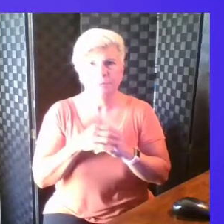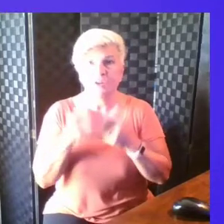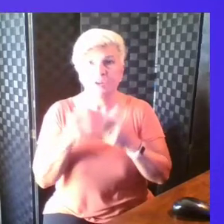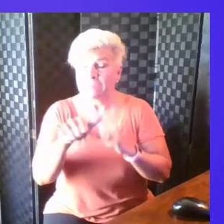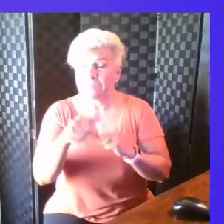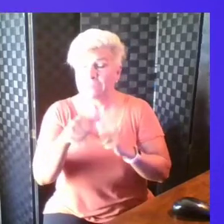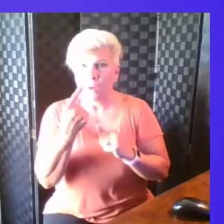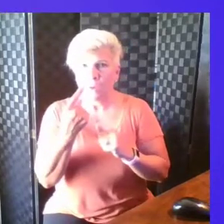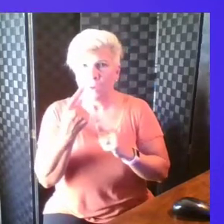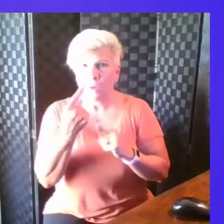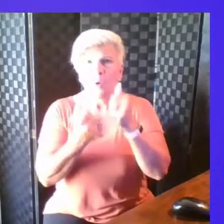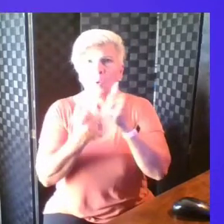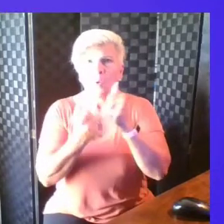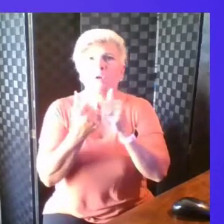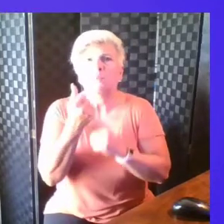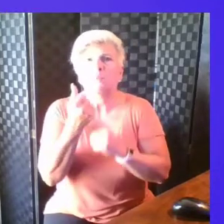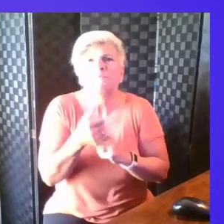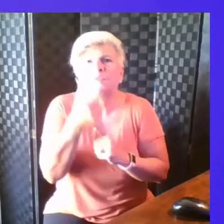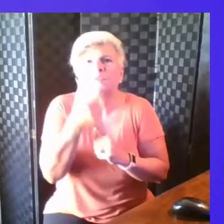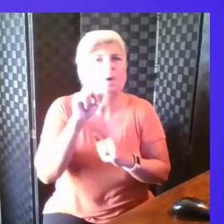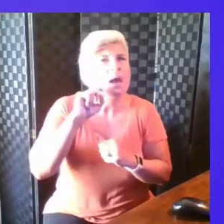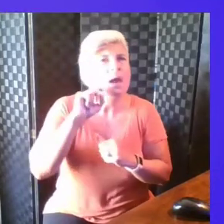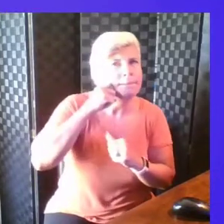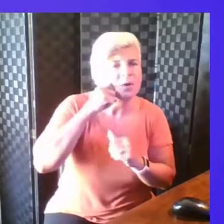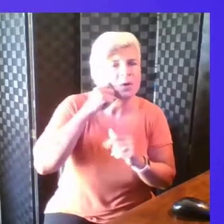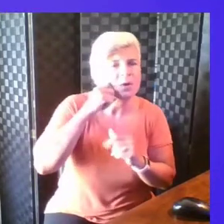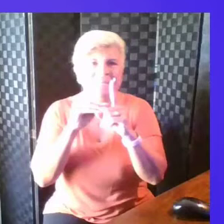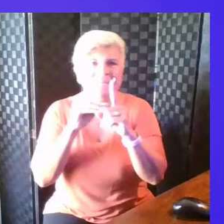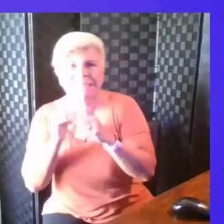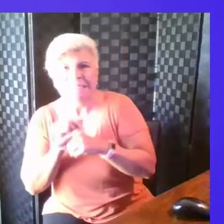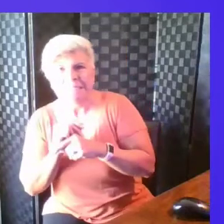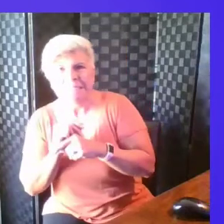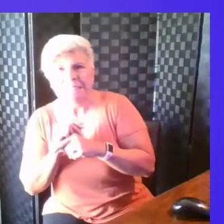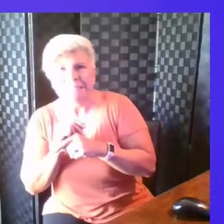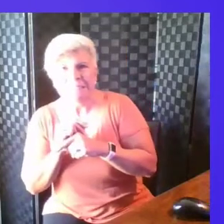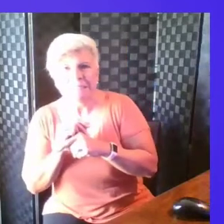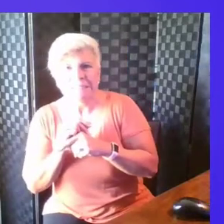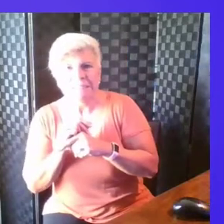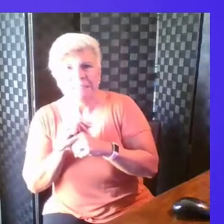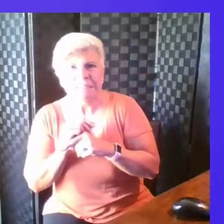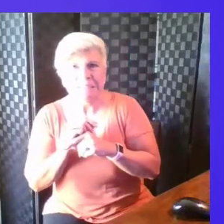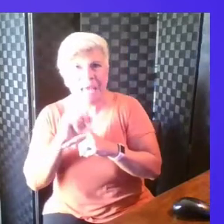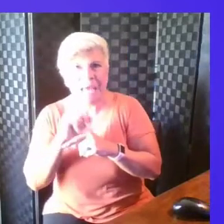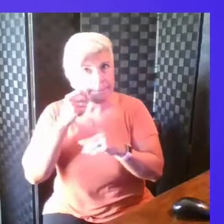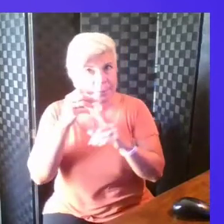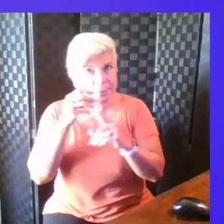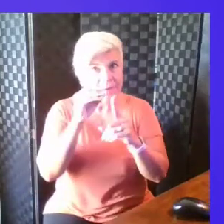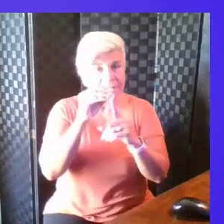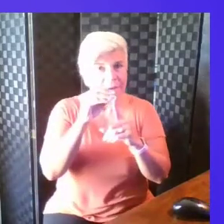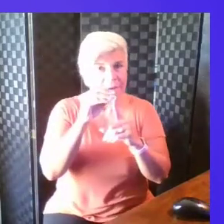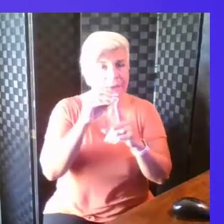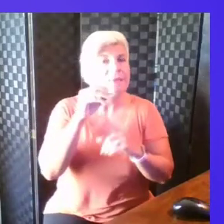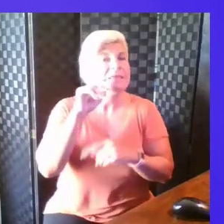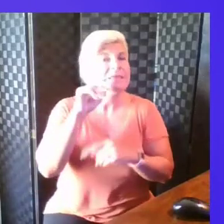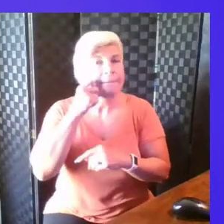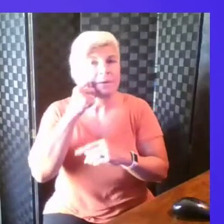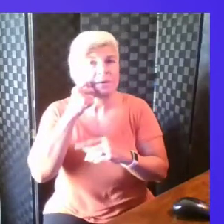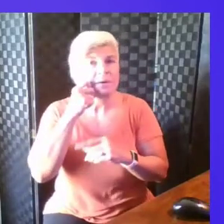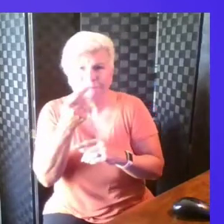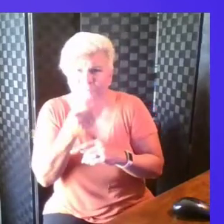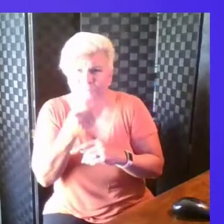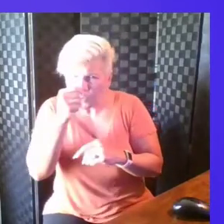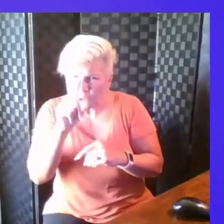Are there fewer apples than bananas here? Pause the video and do your best.